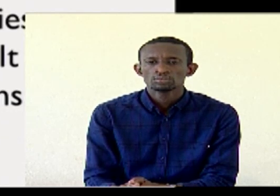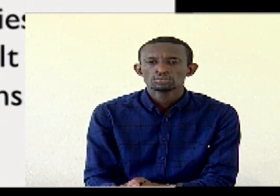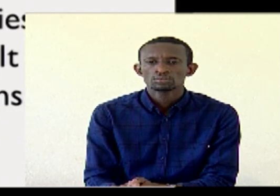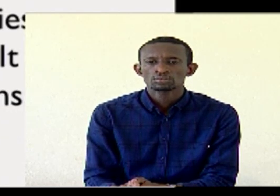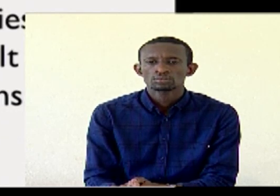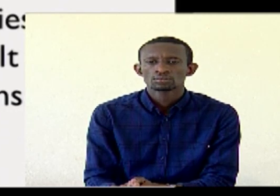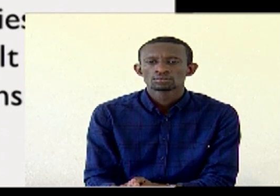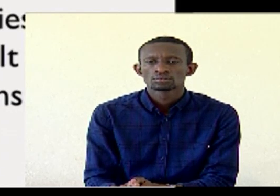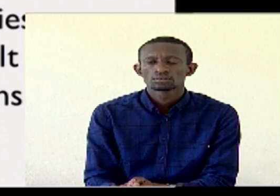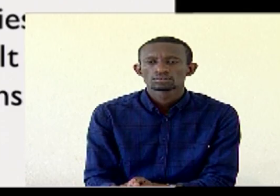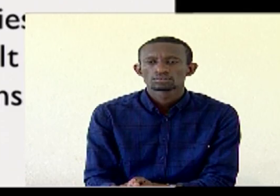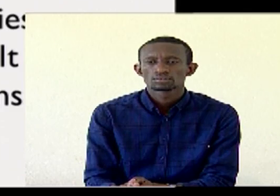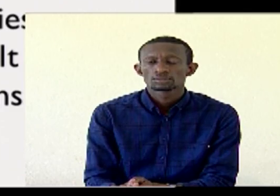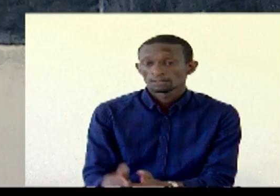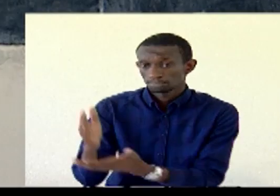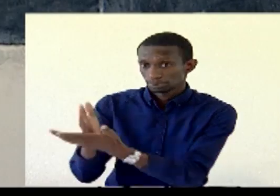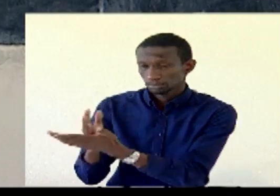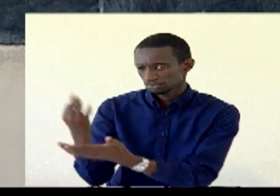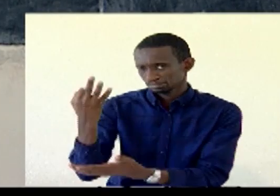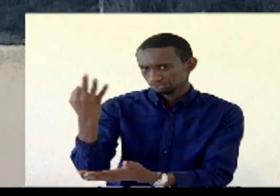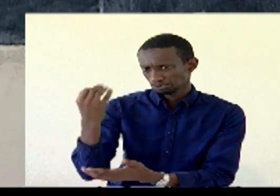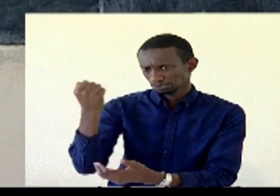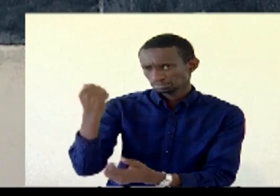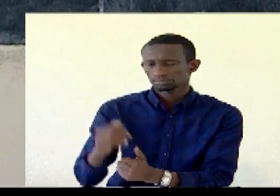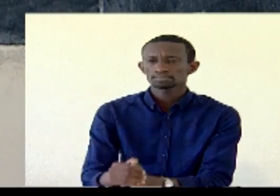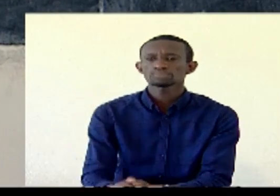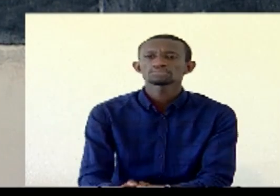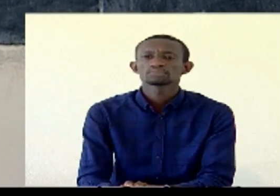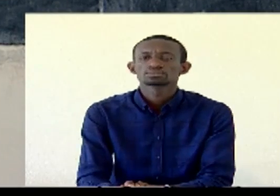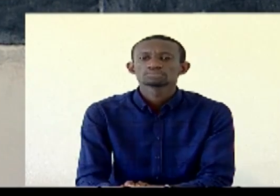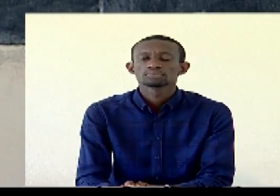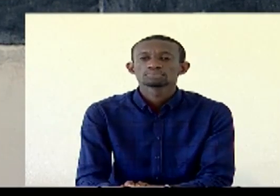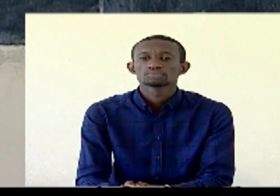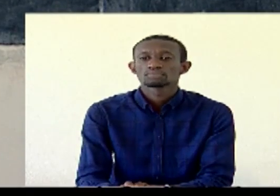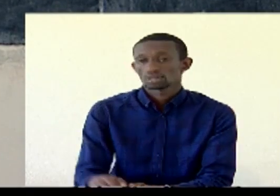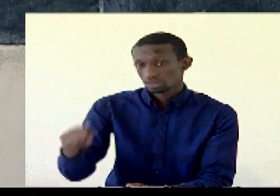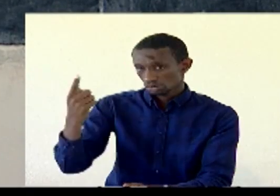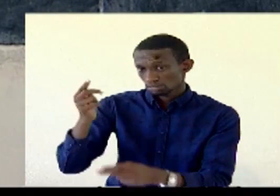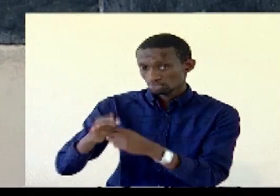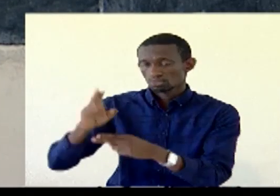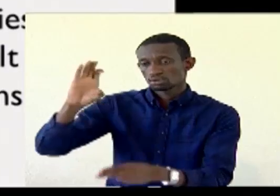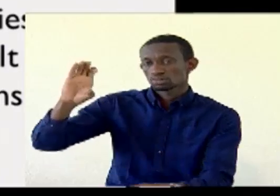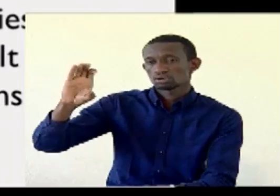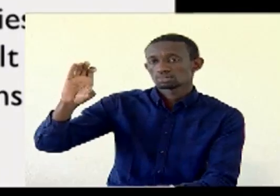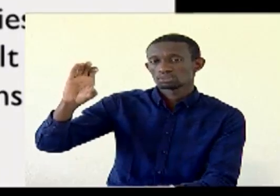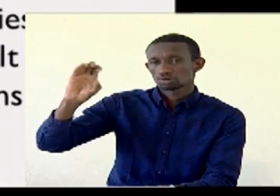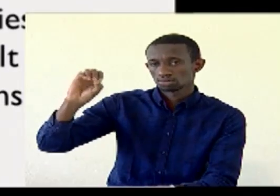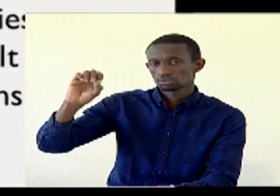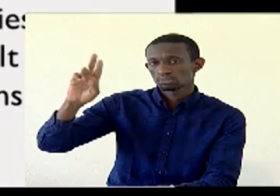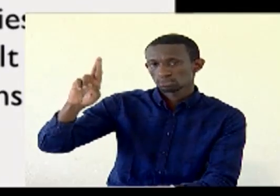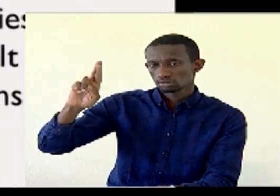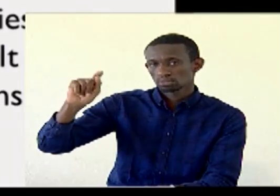We have these 3 major parts. We have the cortex, we have the medulla, as I